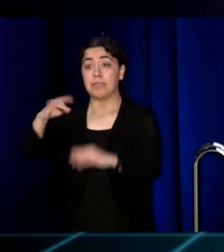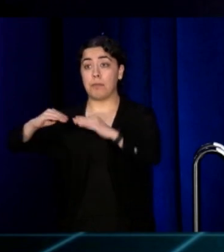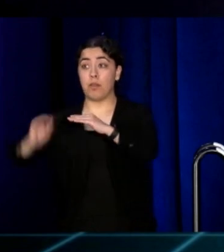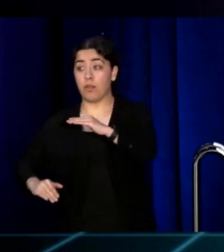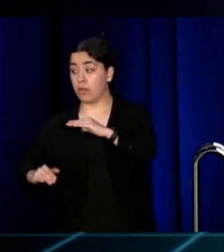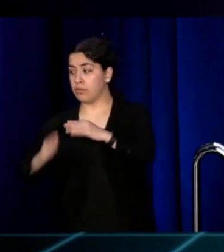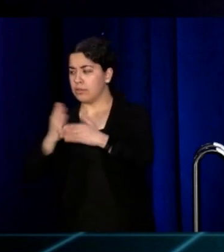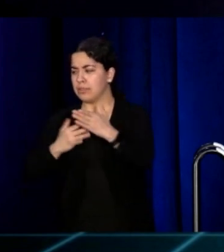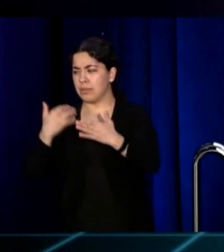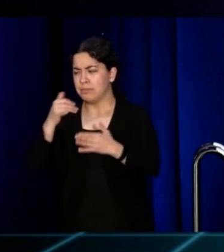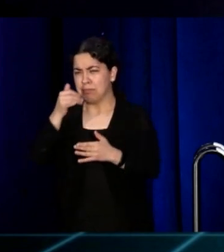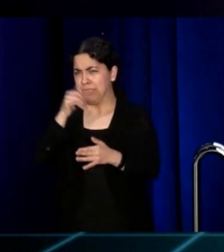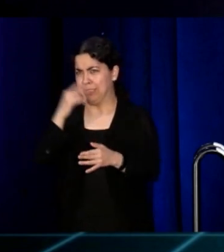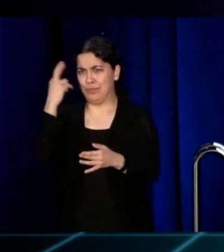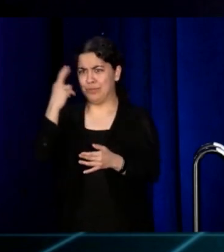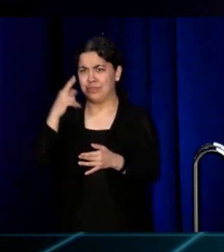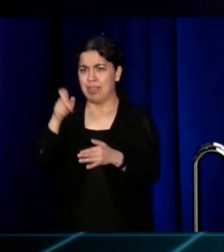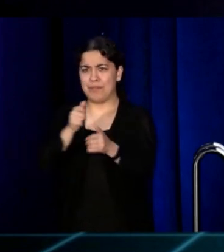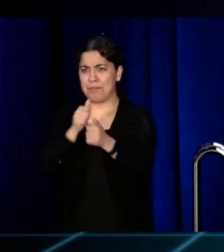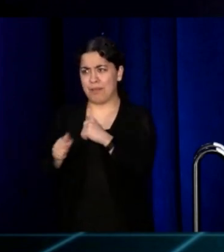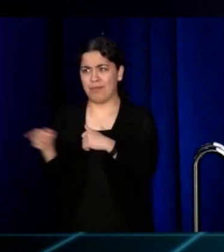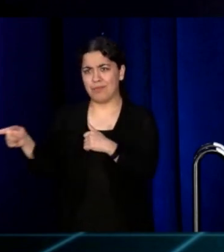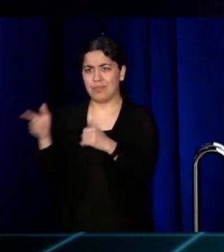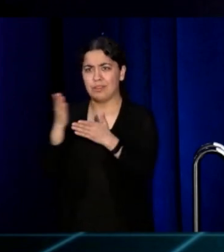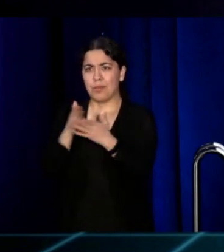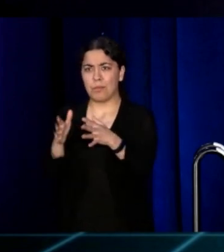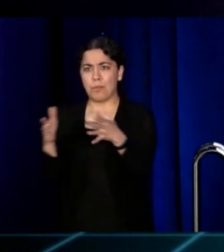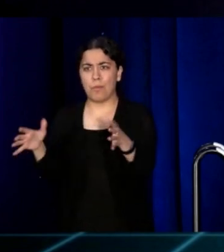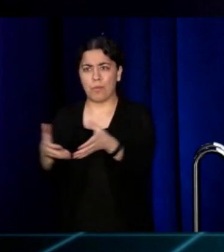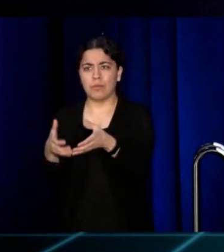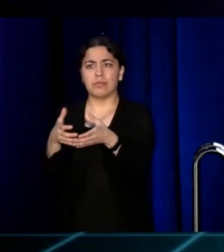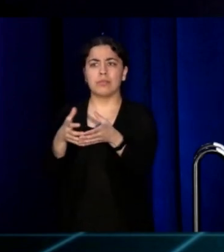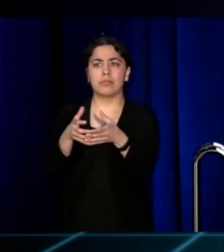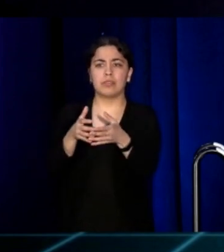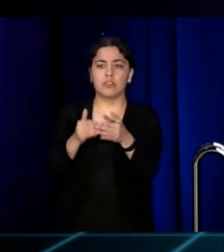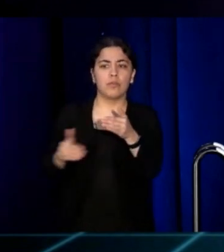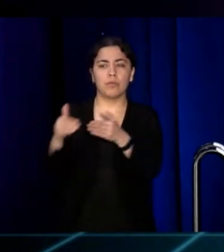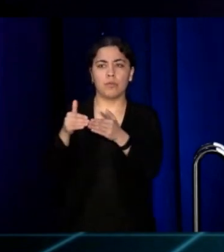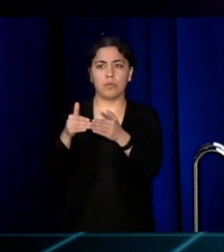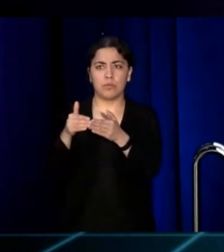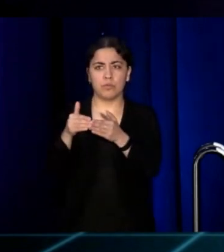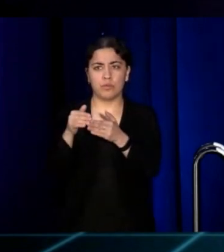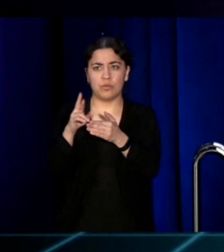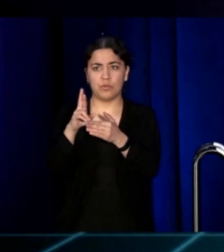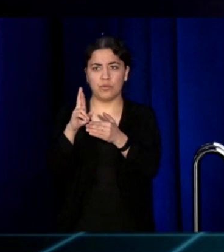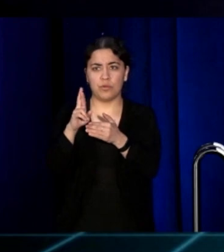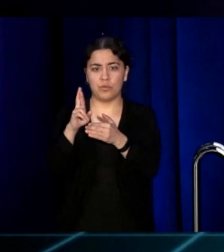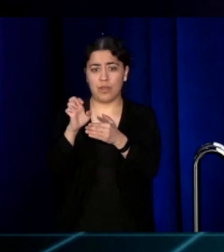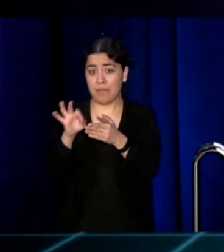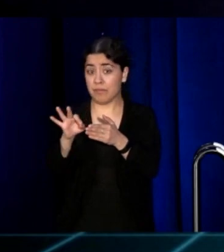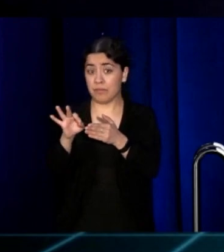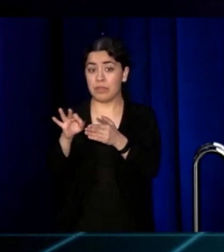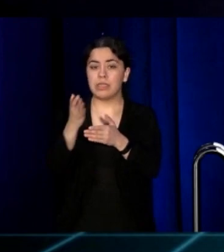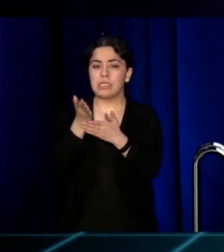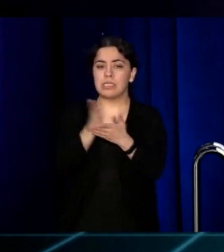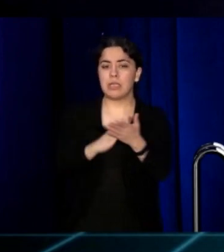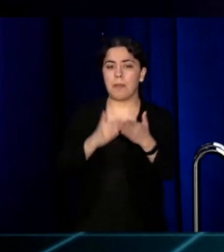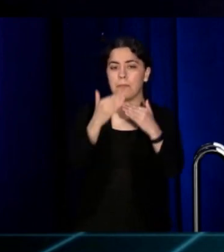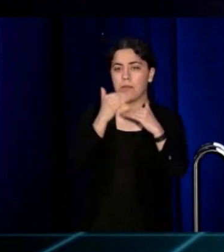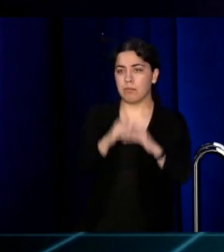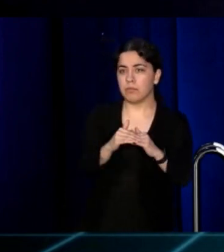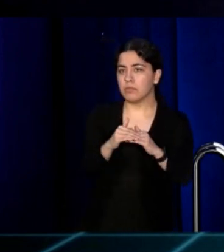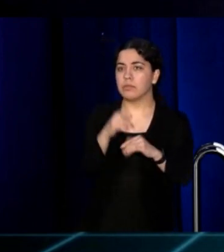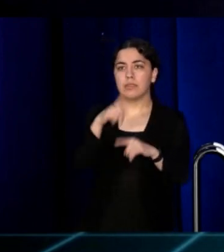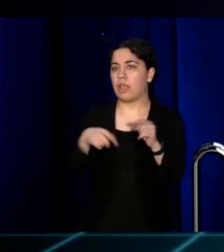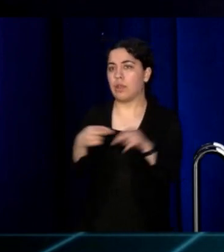silly reason, you have to like pass this component, the function component, into forward ref. There were some limitations where you couldn't use this as